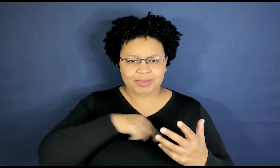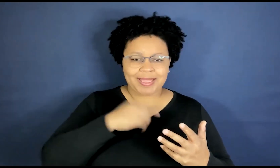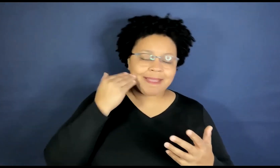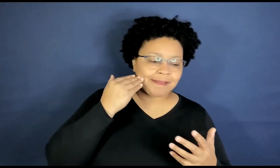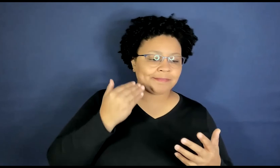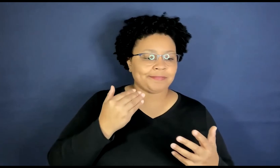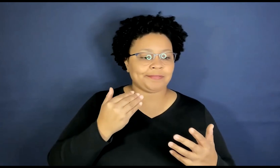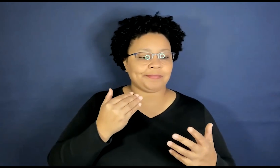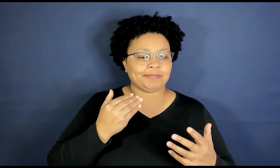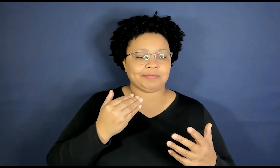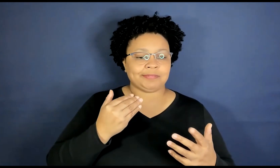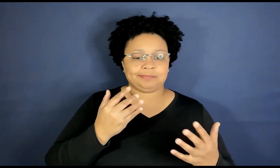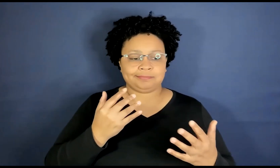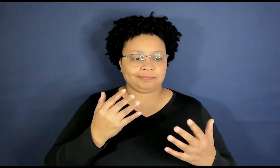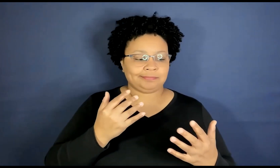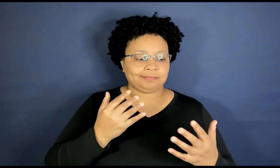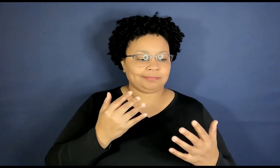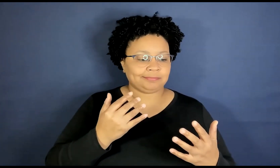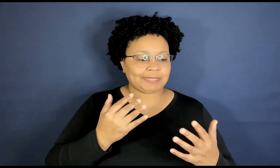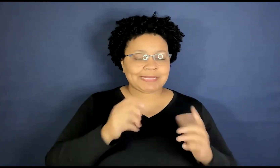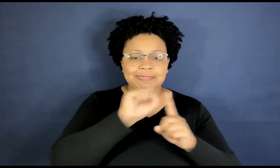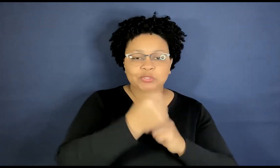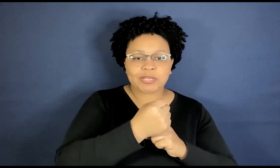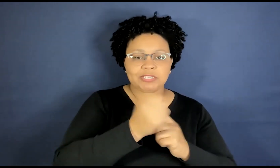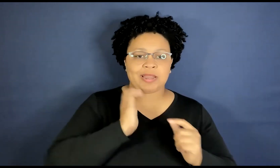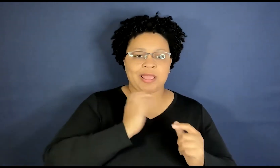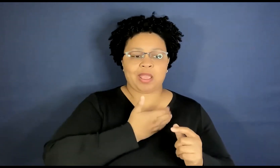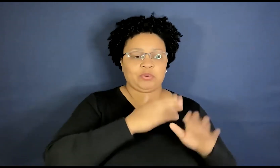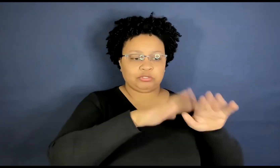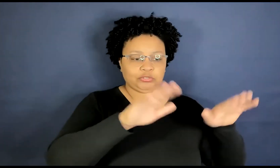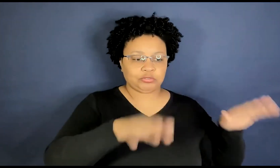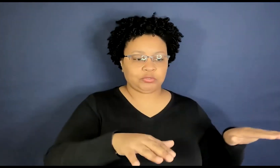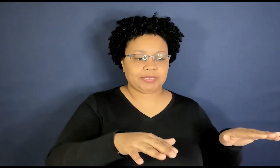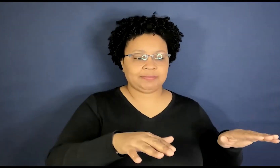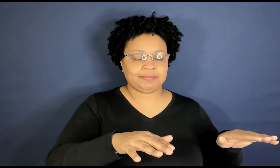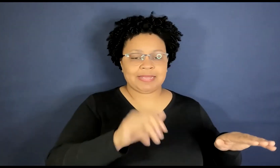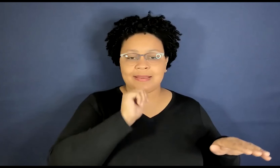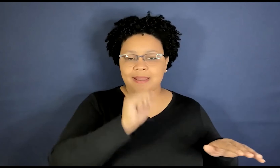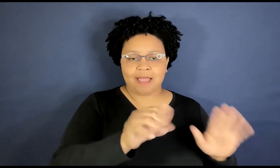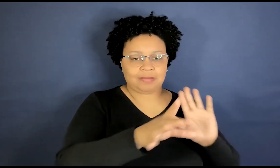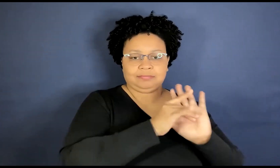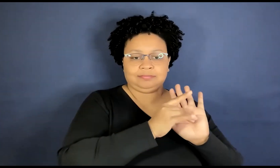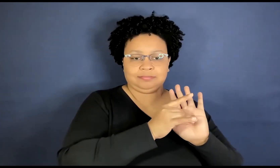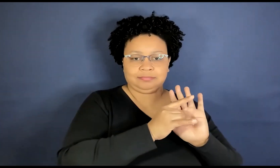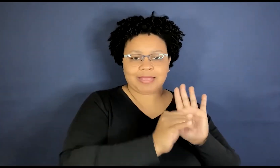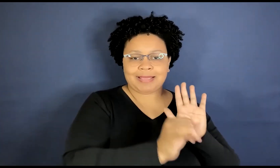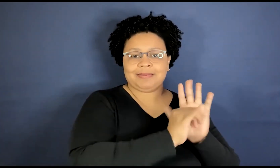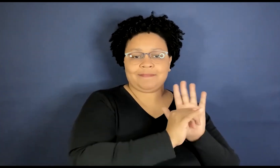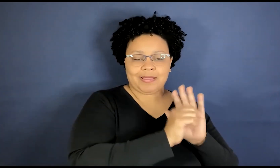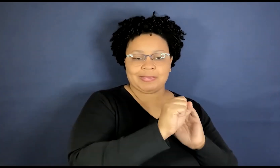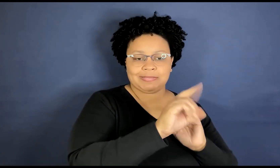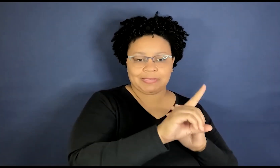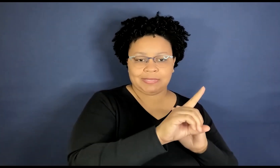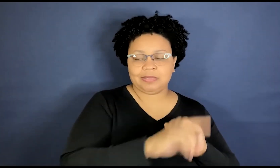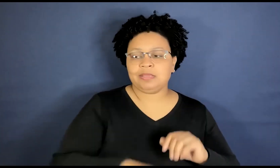likely to be served and diagnosed and resistance within the families for their child receiving a diagnosis